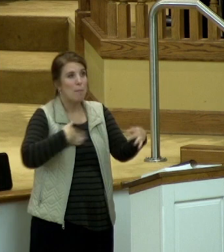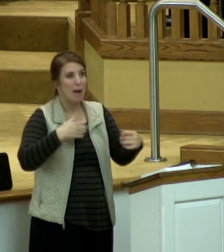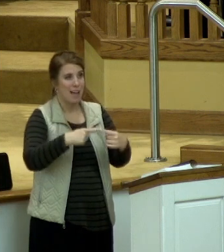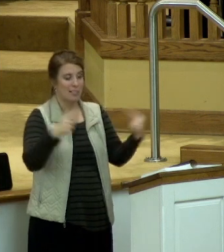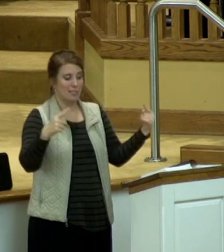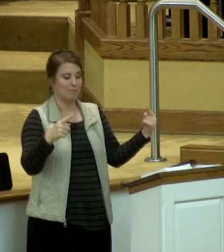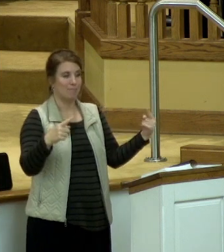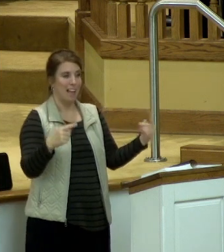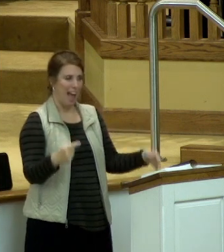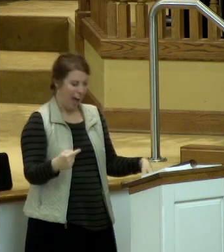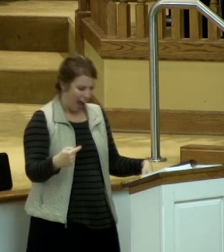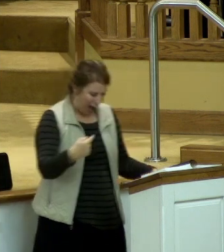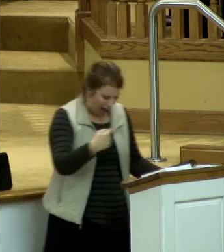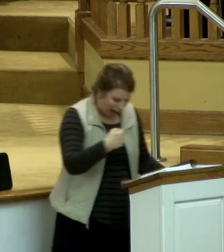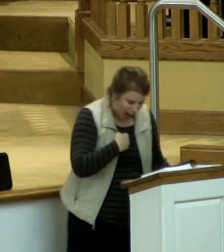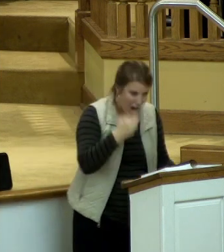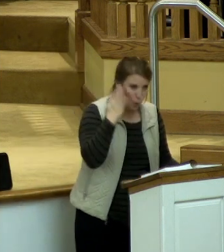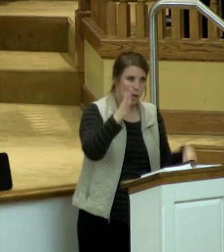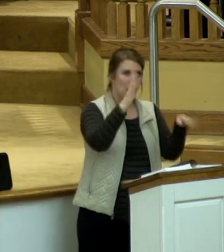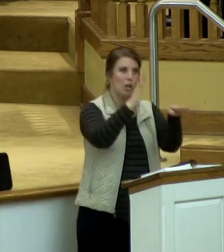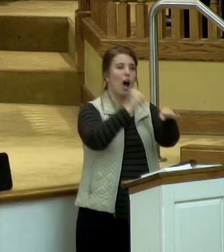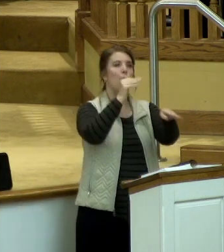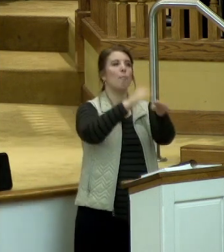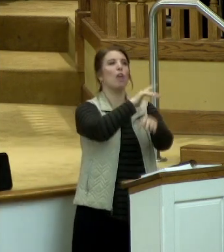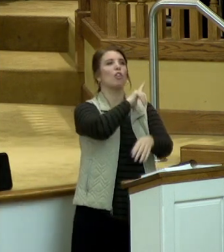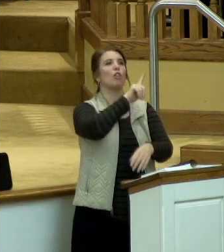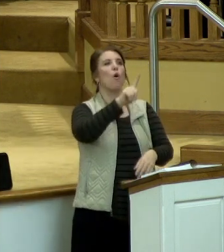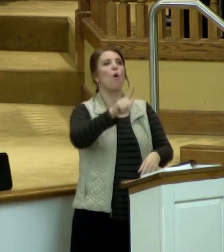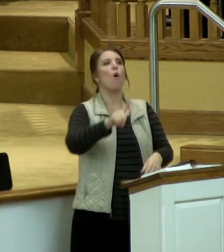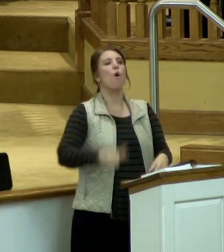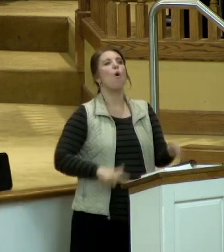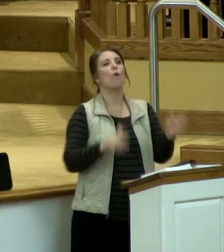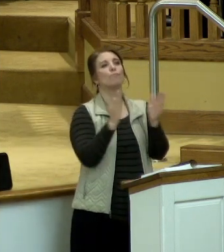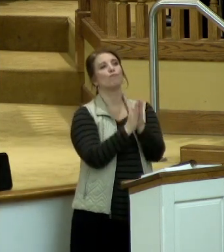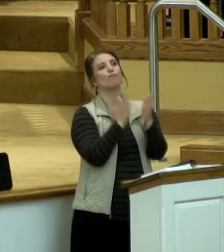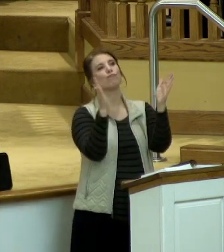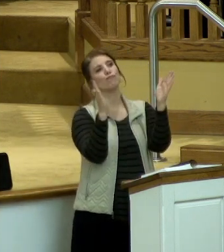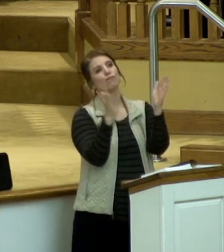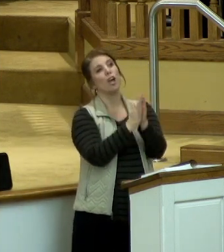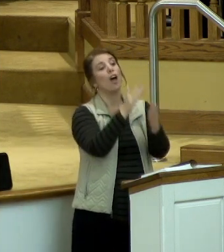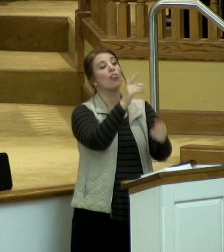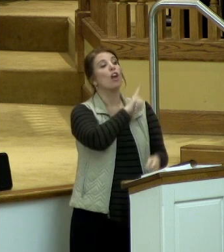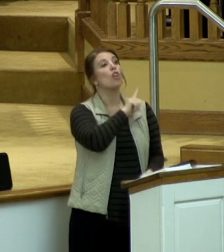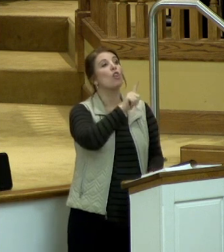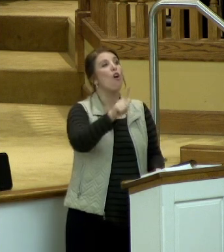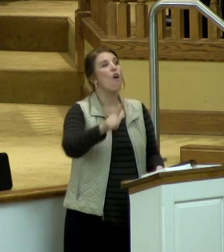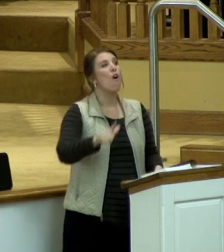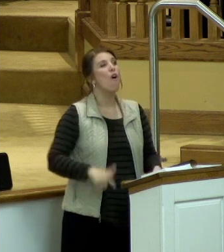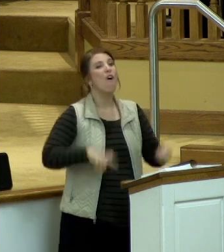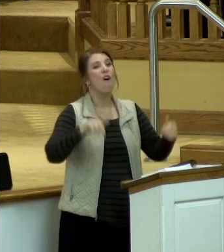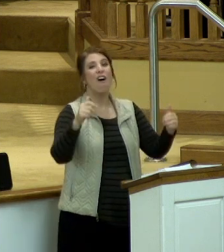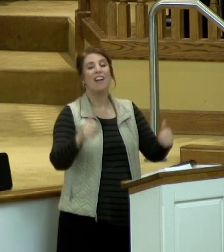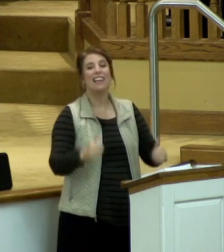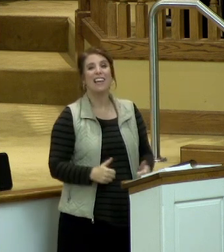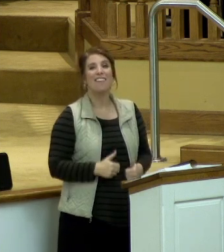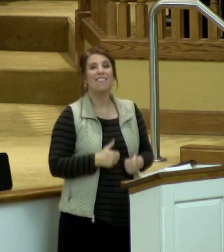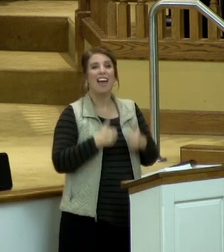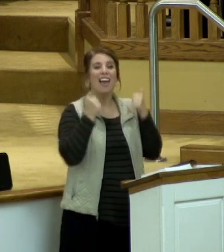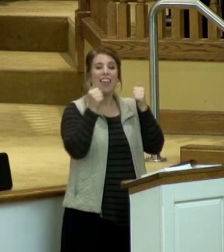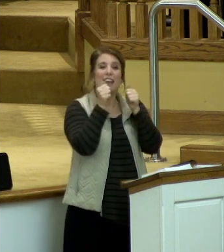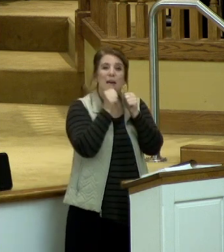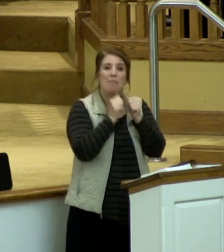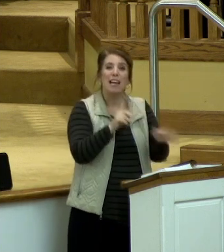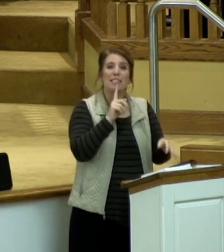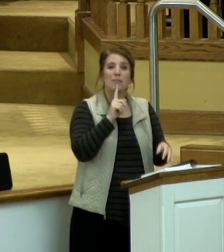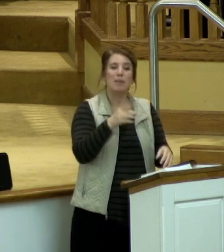enemies. And I will call upon the Lord. The Lord